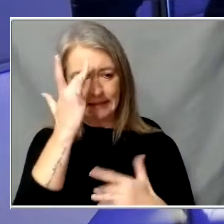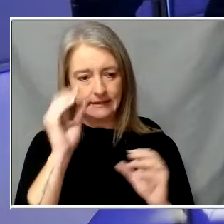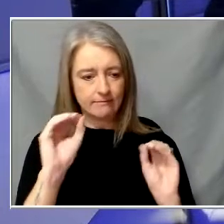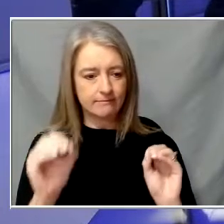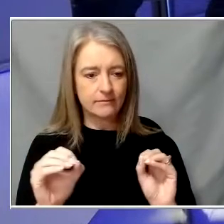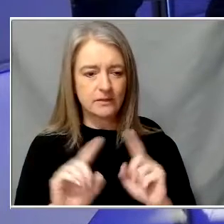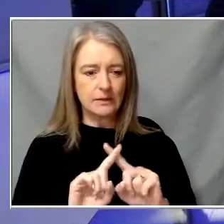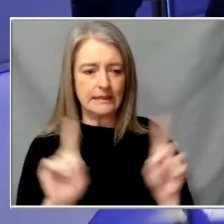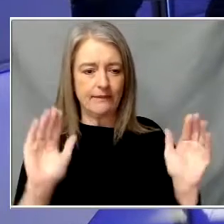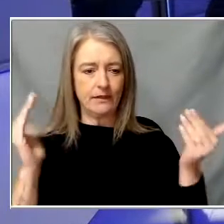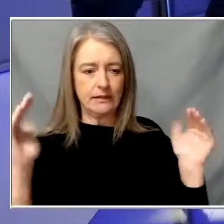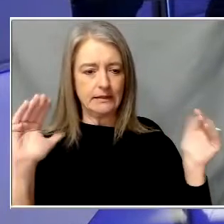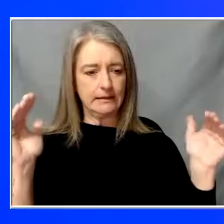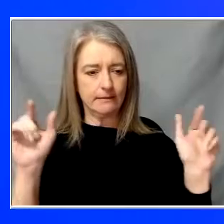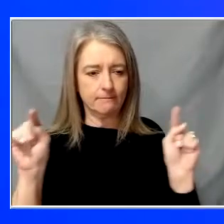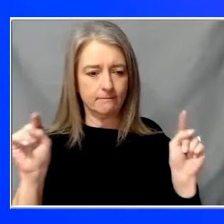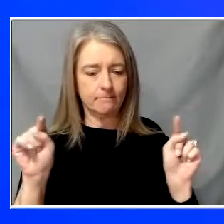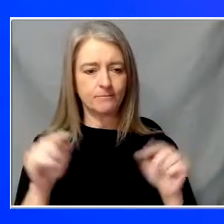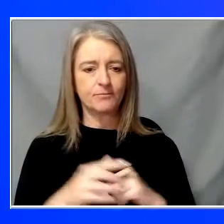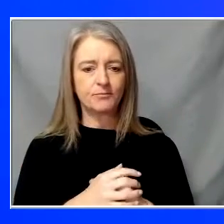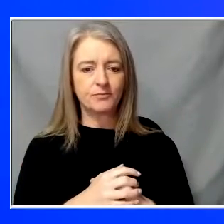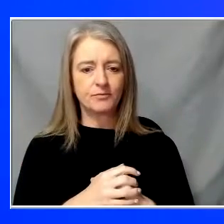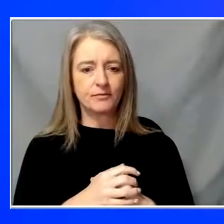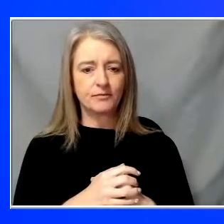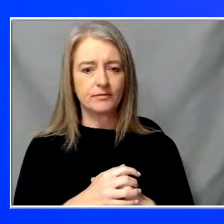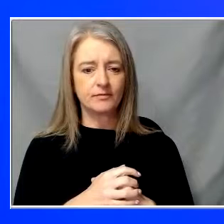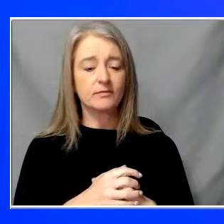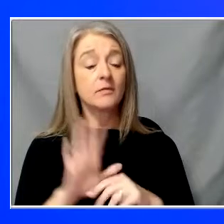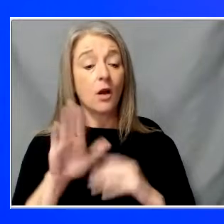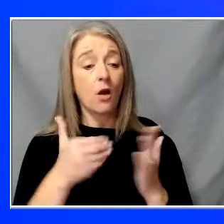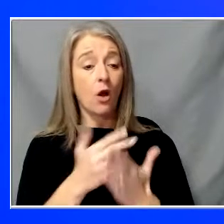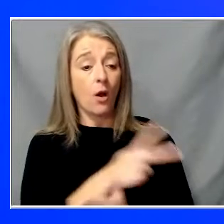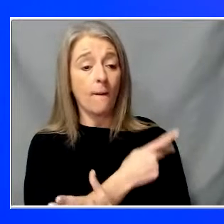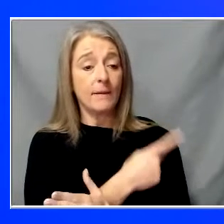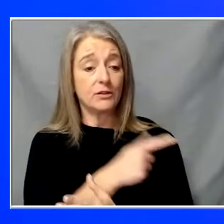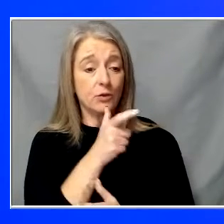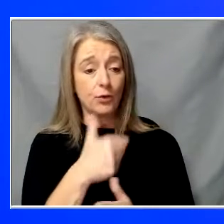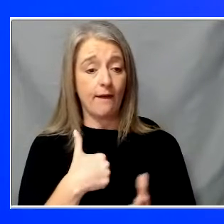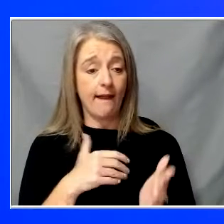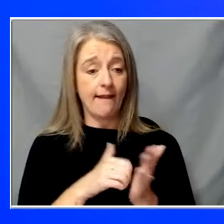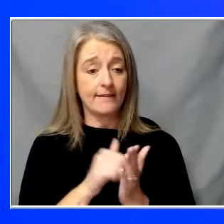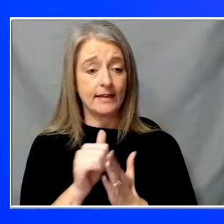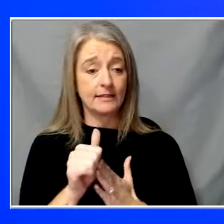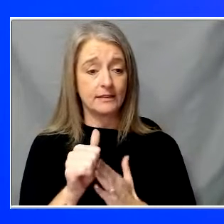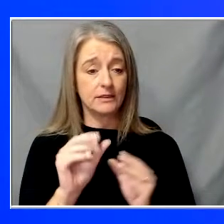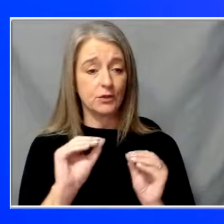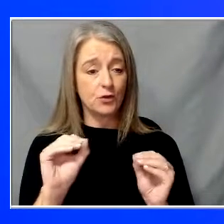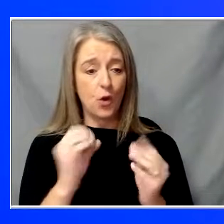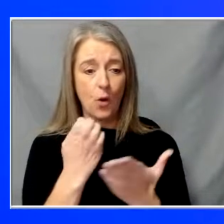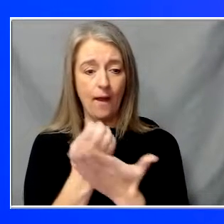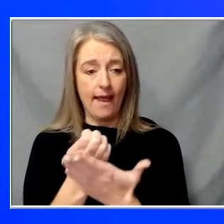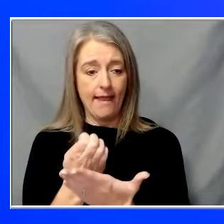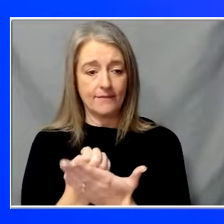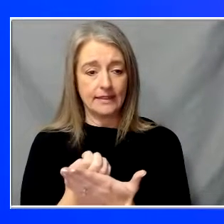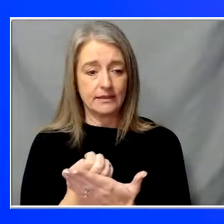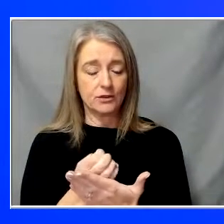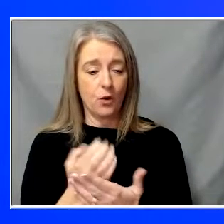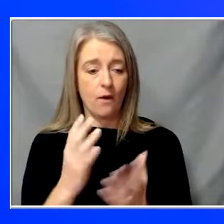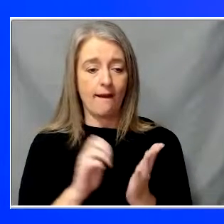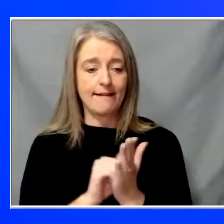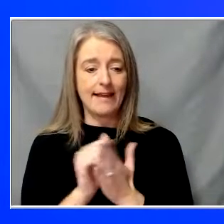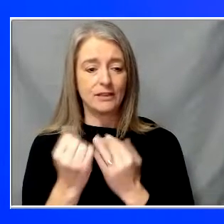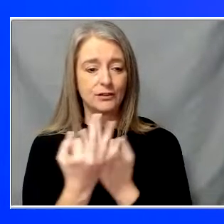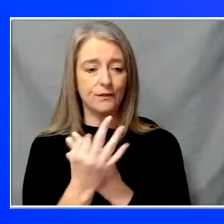difference between the two? Yeah, understandably, when any patient got a cancer, they want no evidence disease or cancer-free. However,